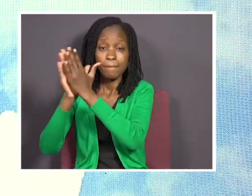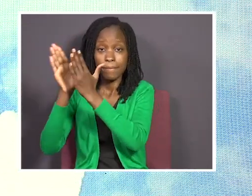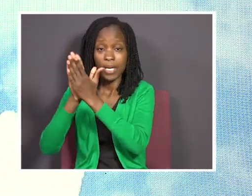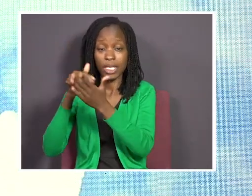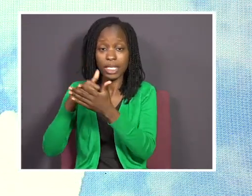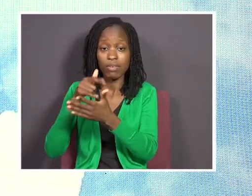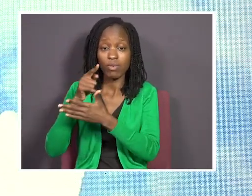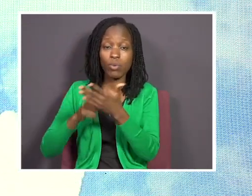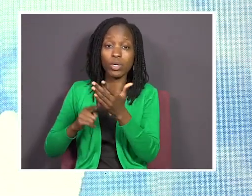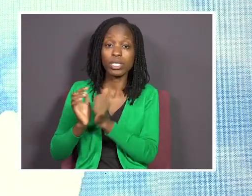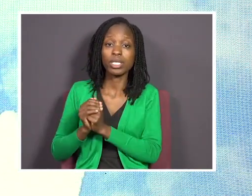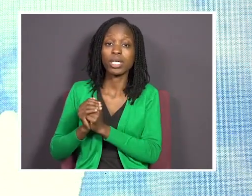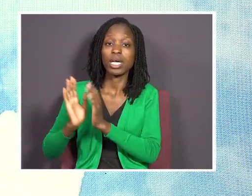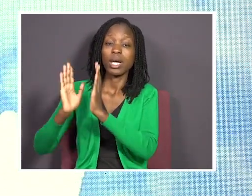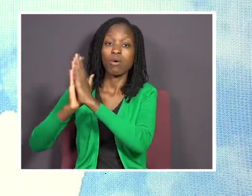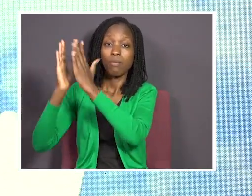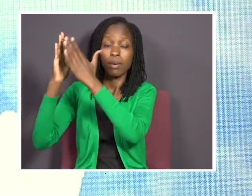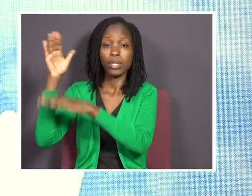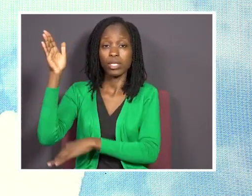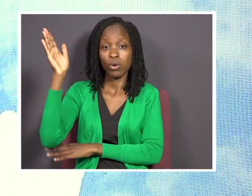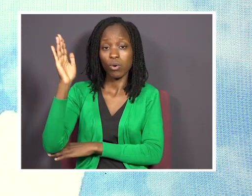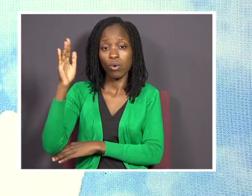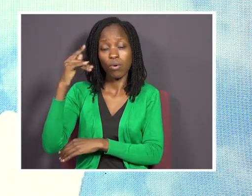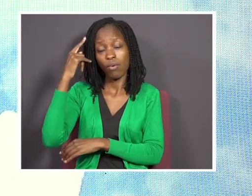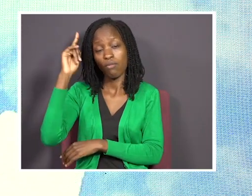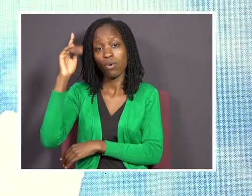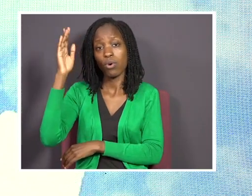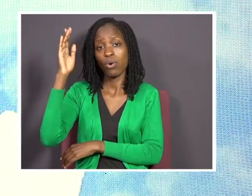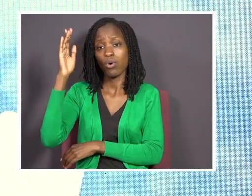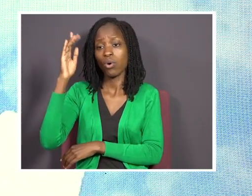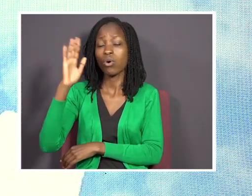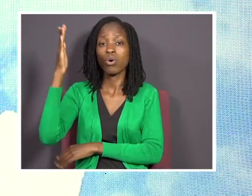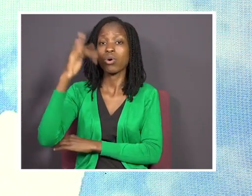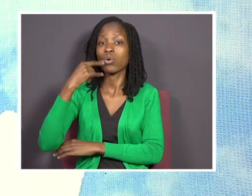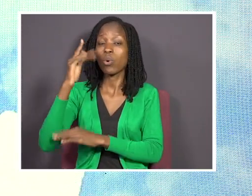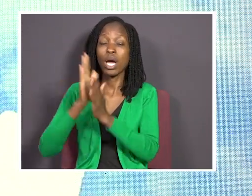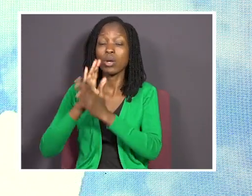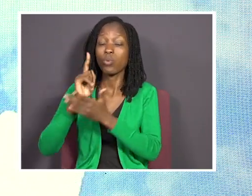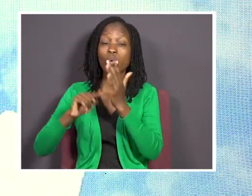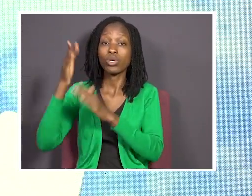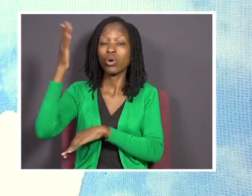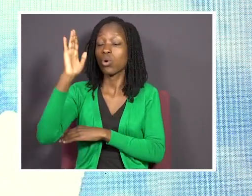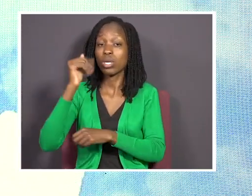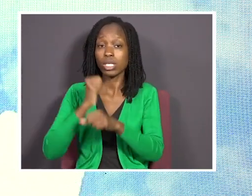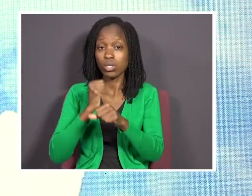involves complimenting God for who he is and for what he has done.